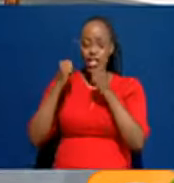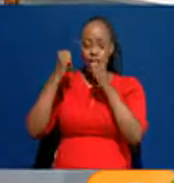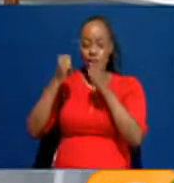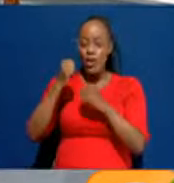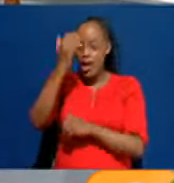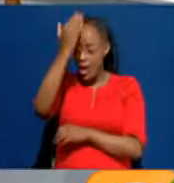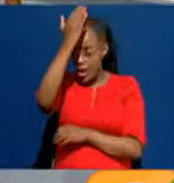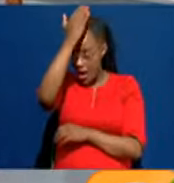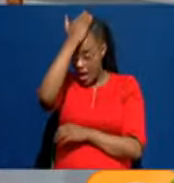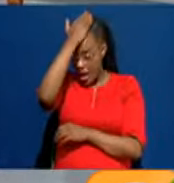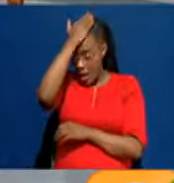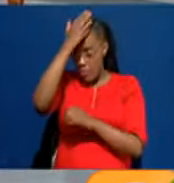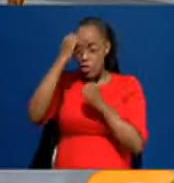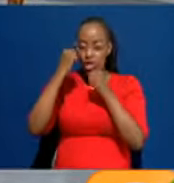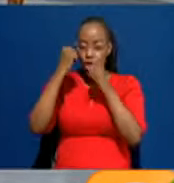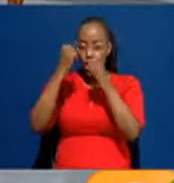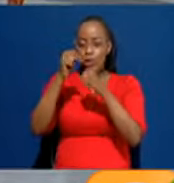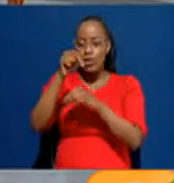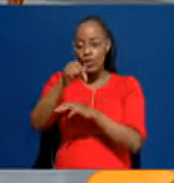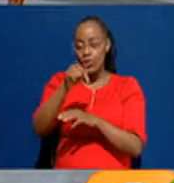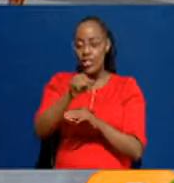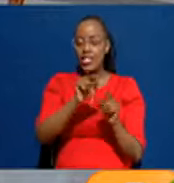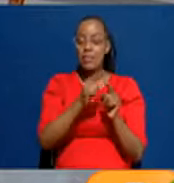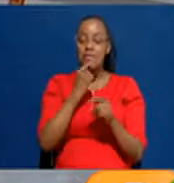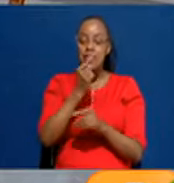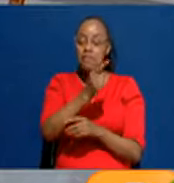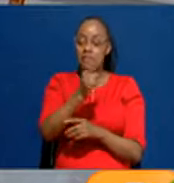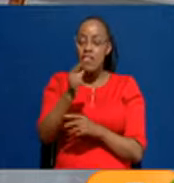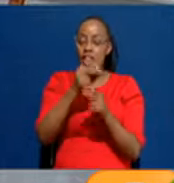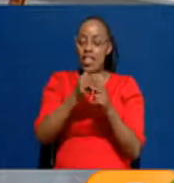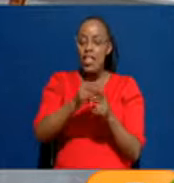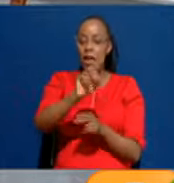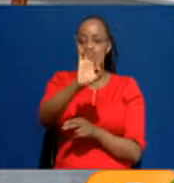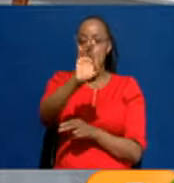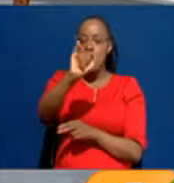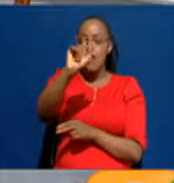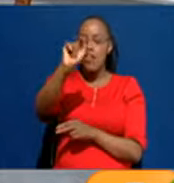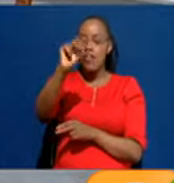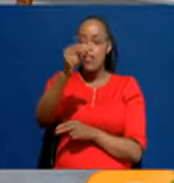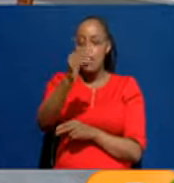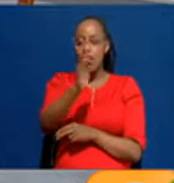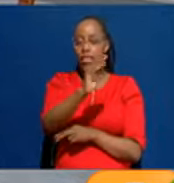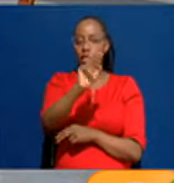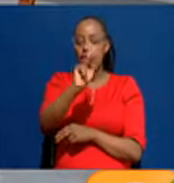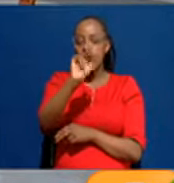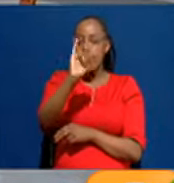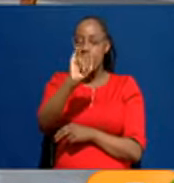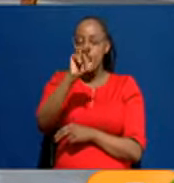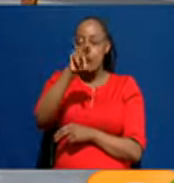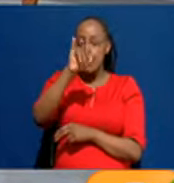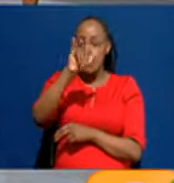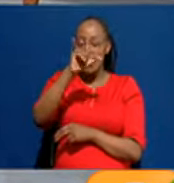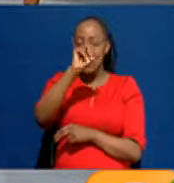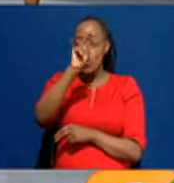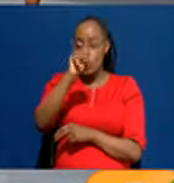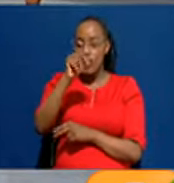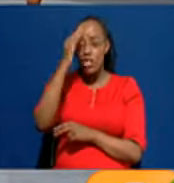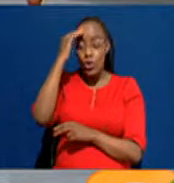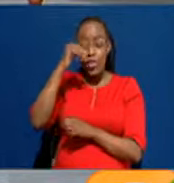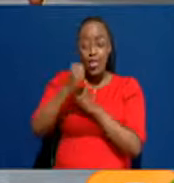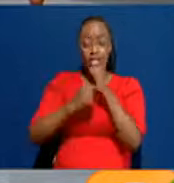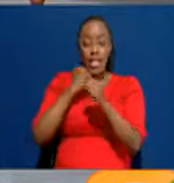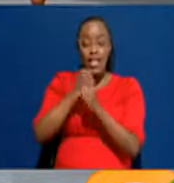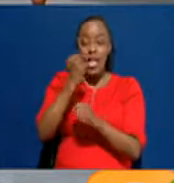humble superstar on the bench today. I'm telling you, the name Faith Kipyegon is known all over the globe. And this year alone,